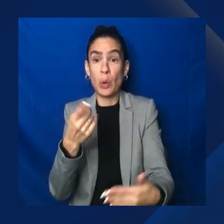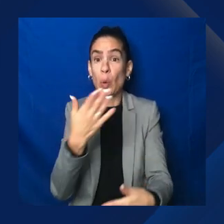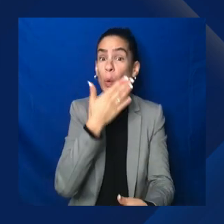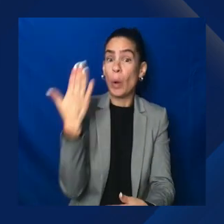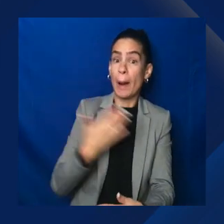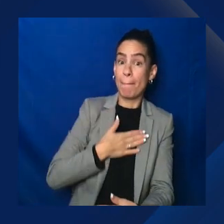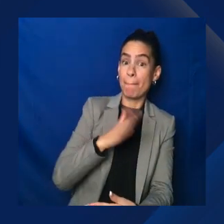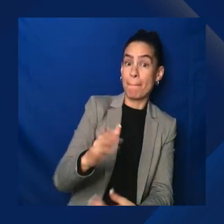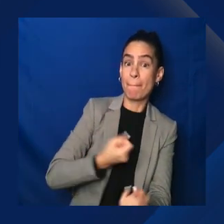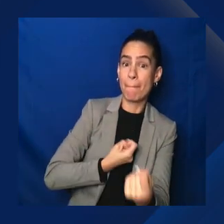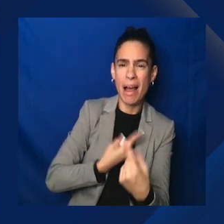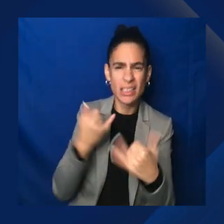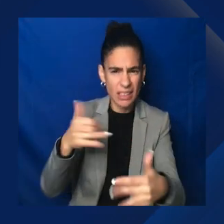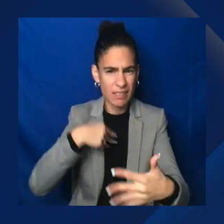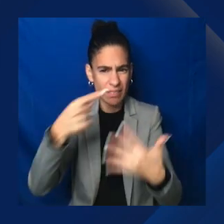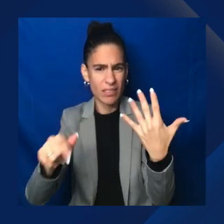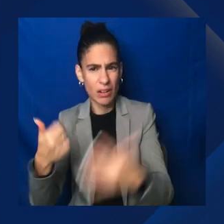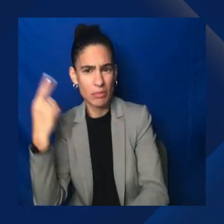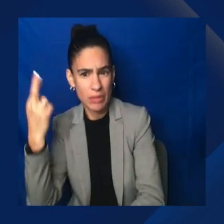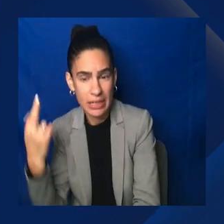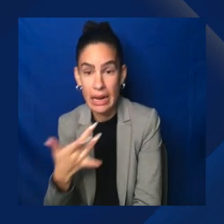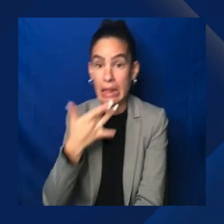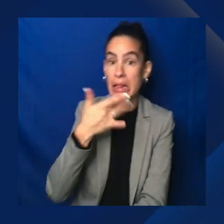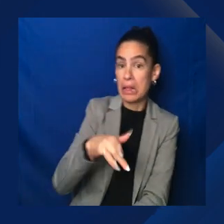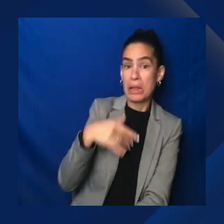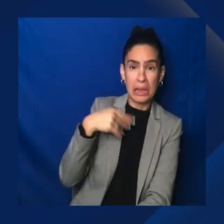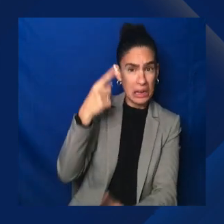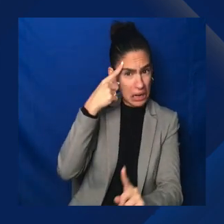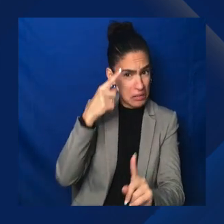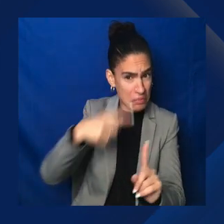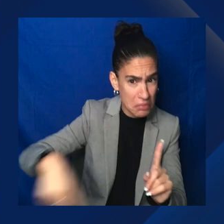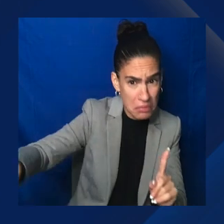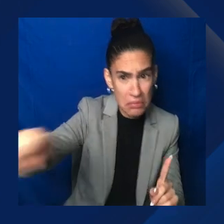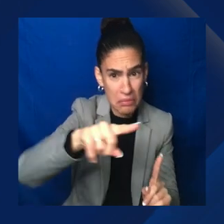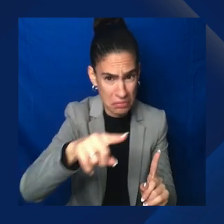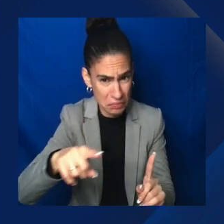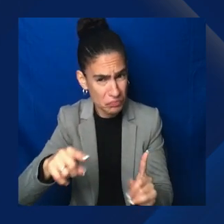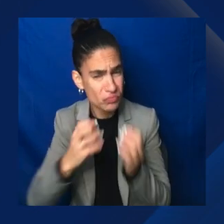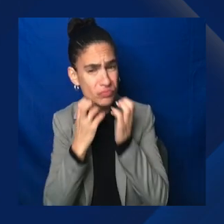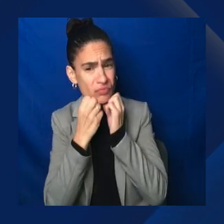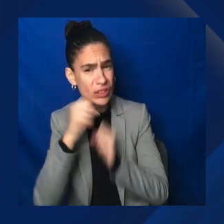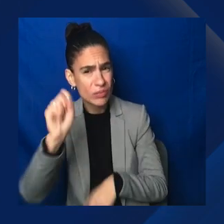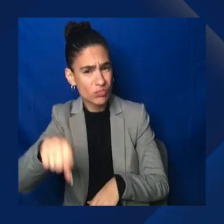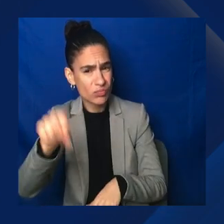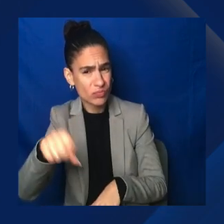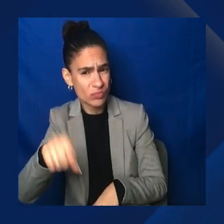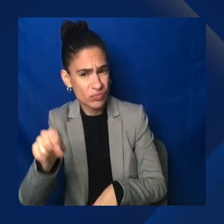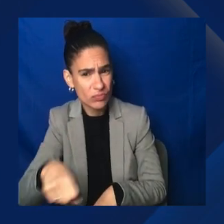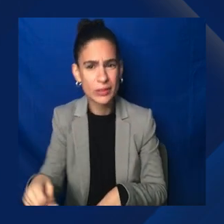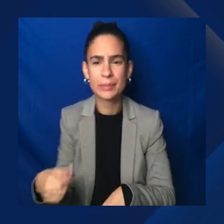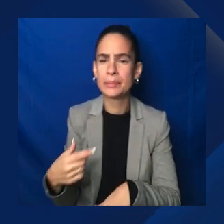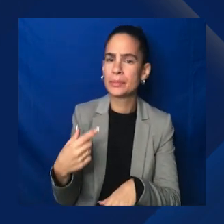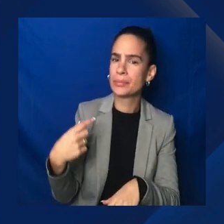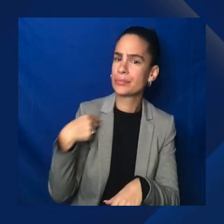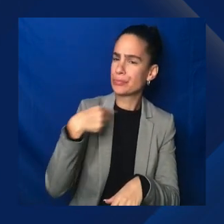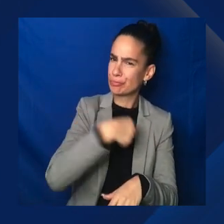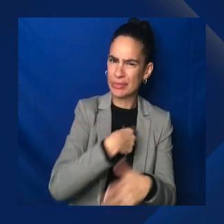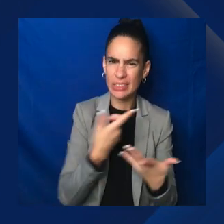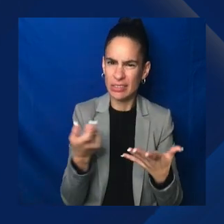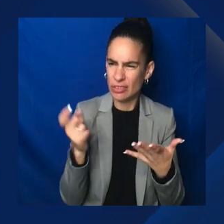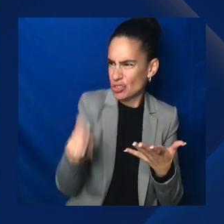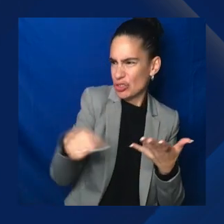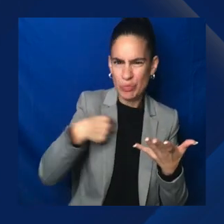most of the people listening actually do care. And yeah, and this is something that we have every right to fight for just as loudly, even though it doesn't affect